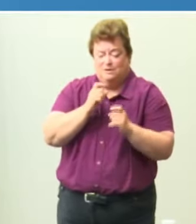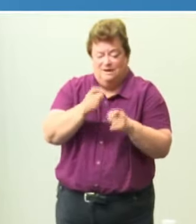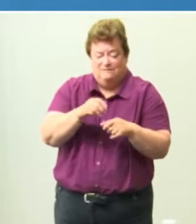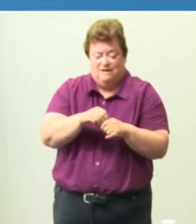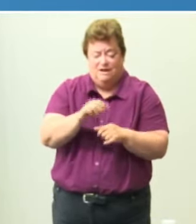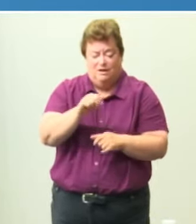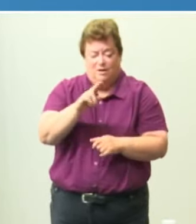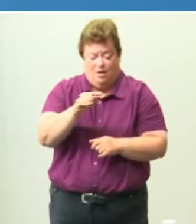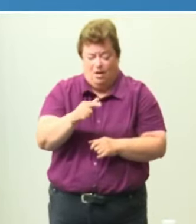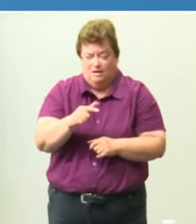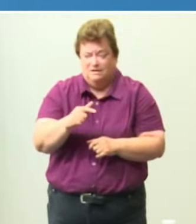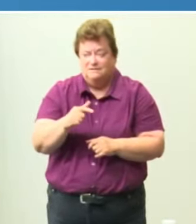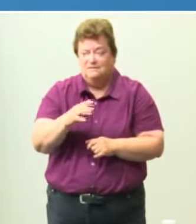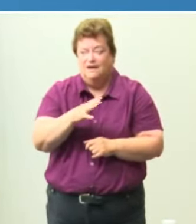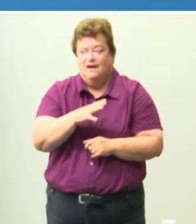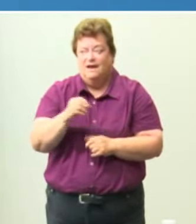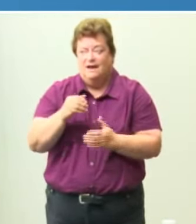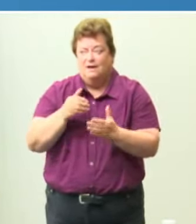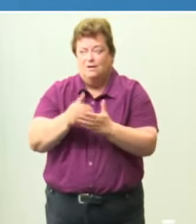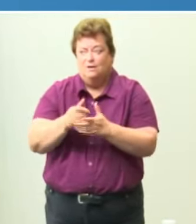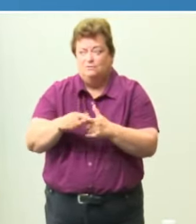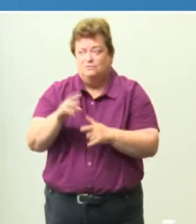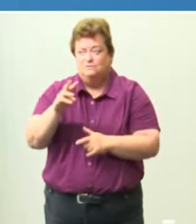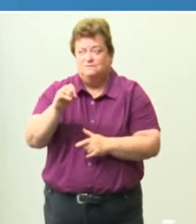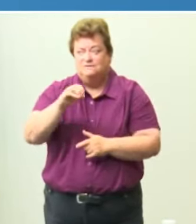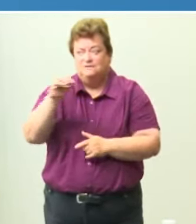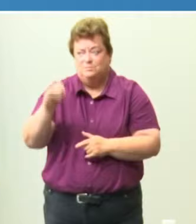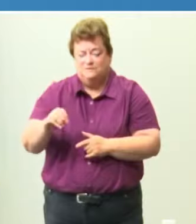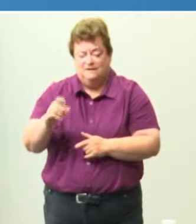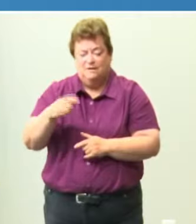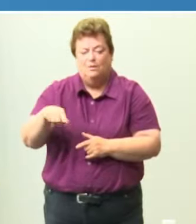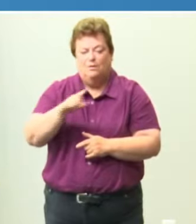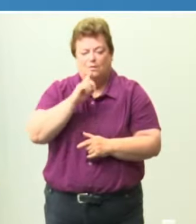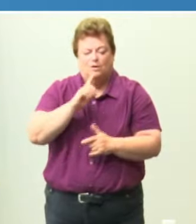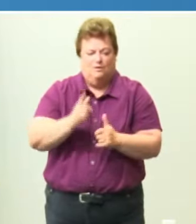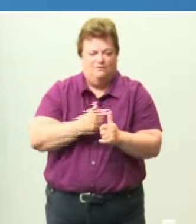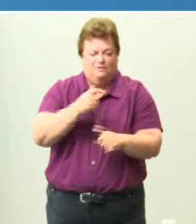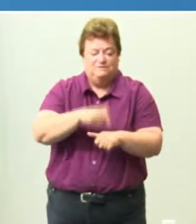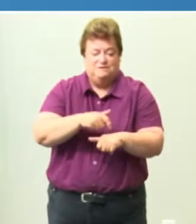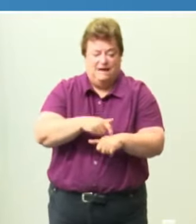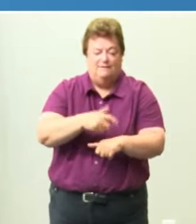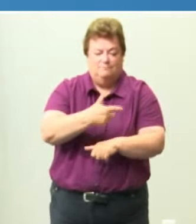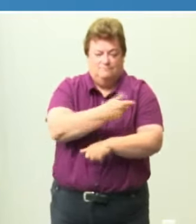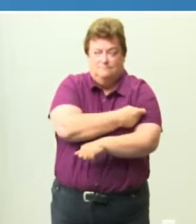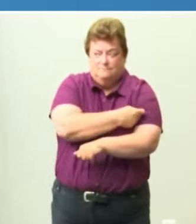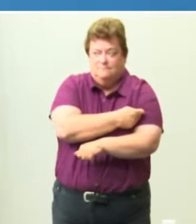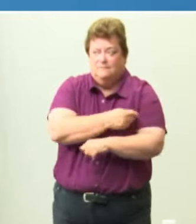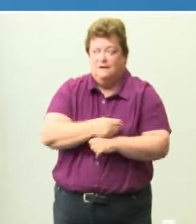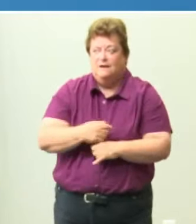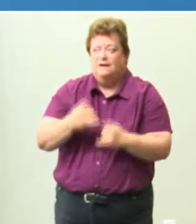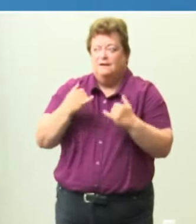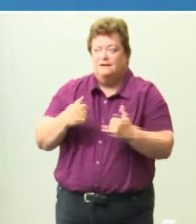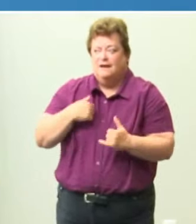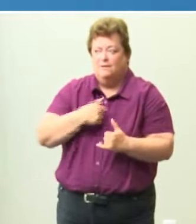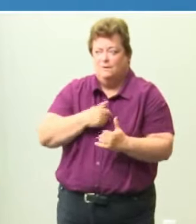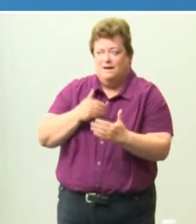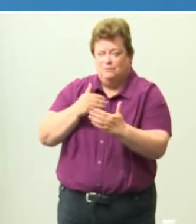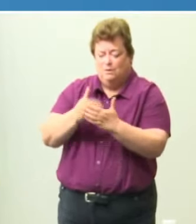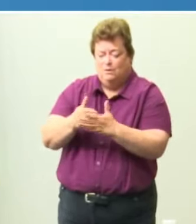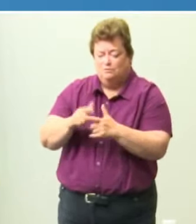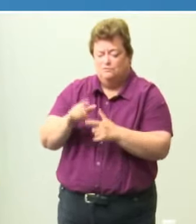our community, and close to 60% of those were first doses. We now have close